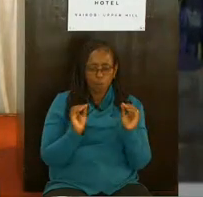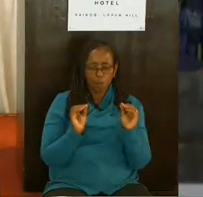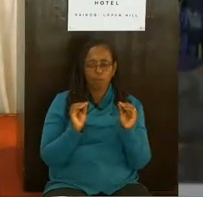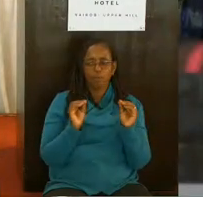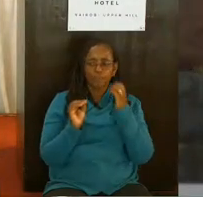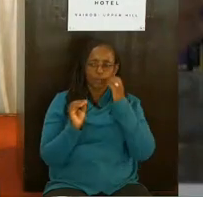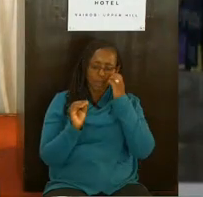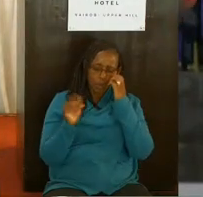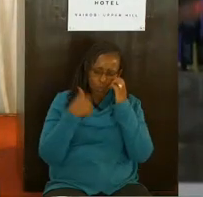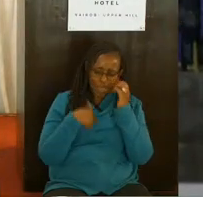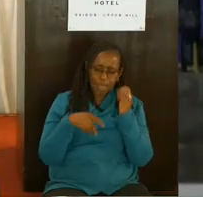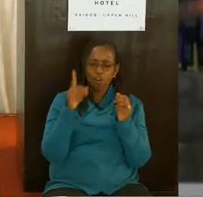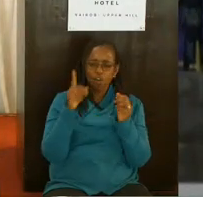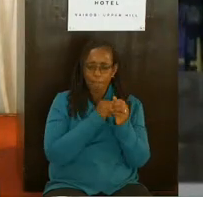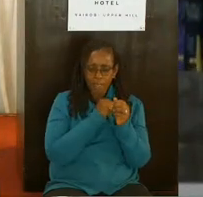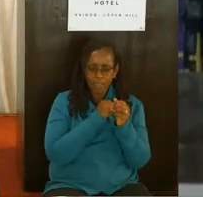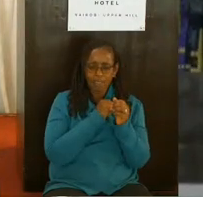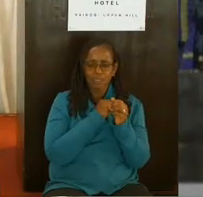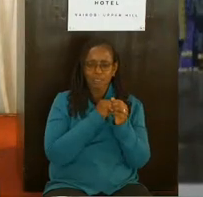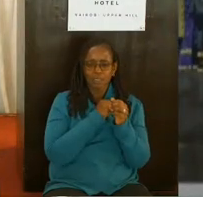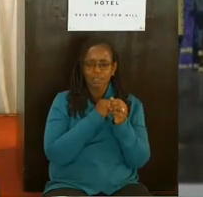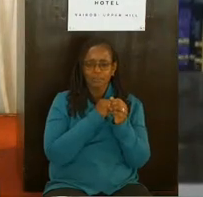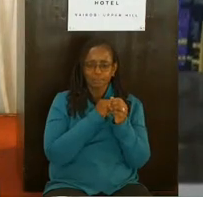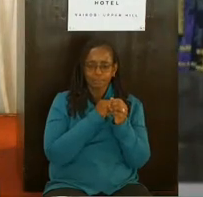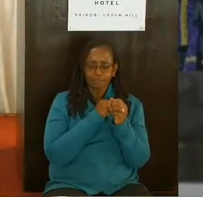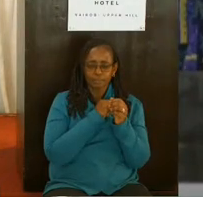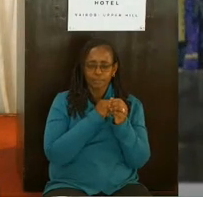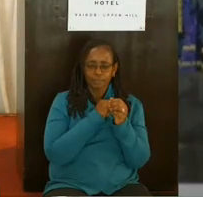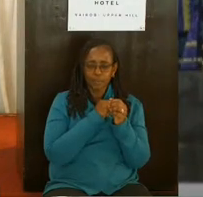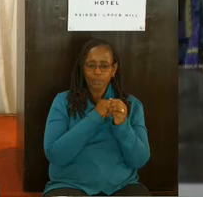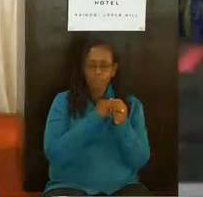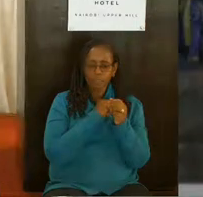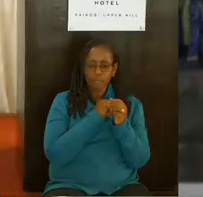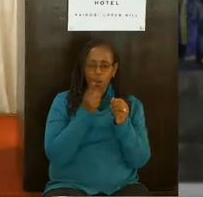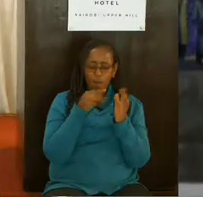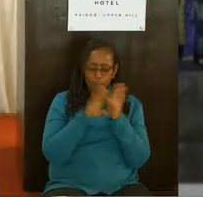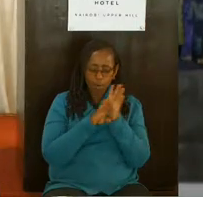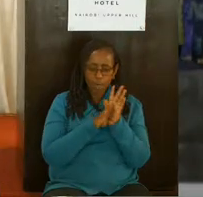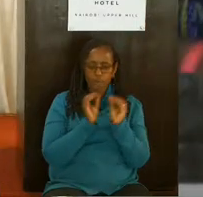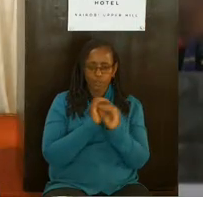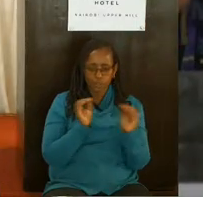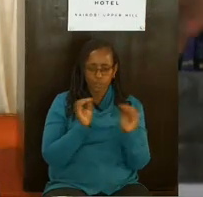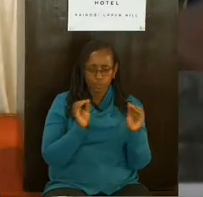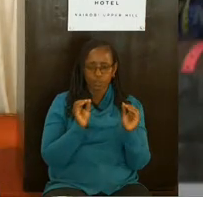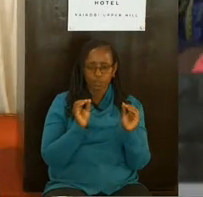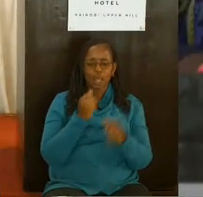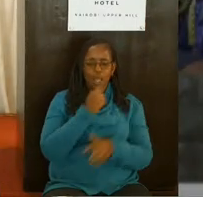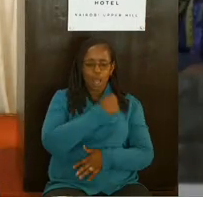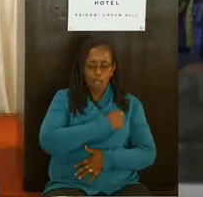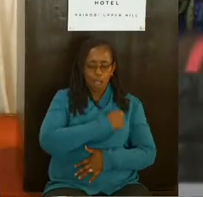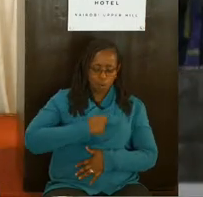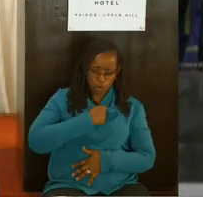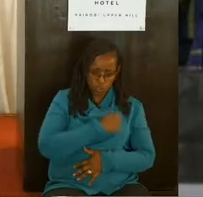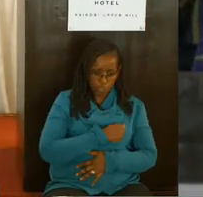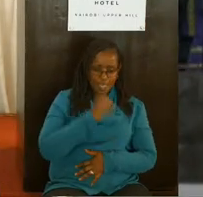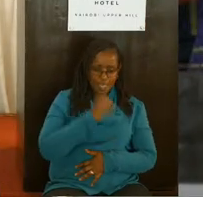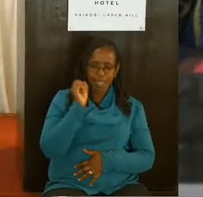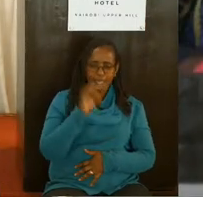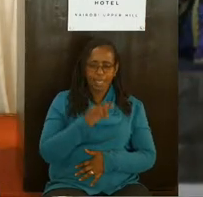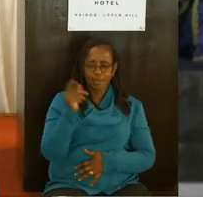complete beats and conclude and get to see and hear other other discussions so my apologies